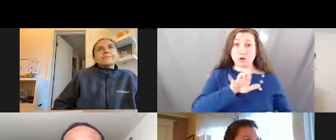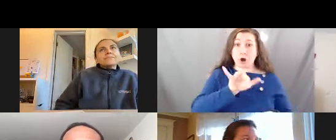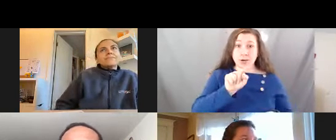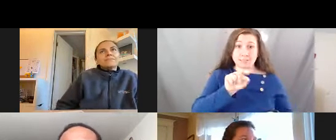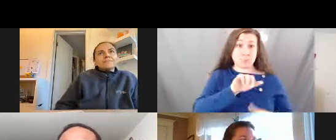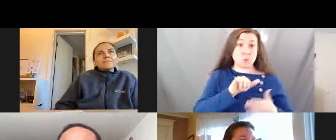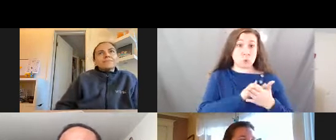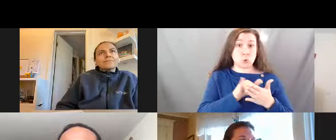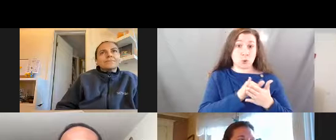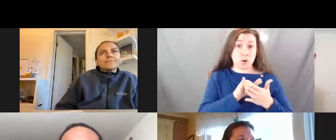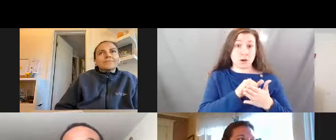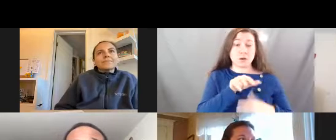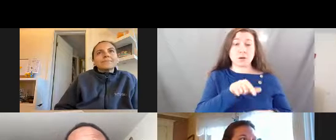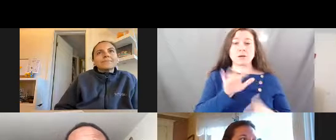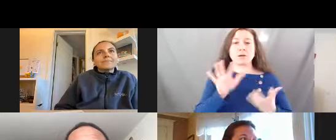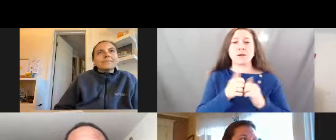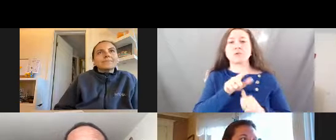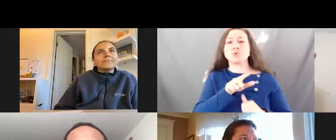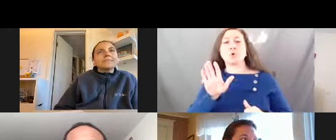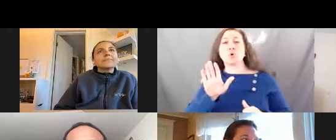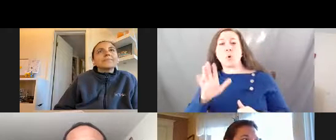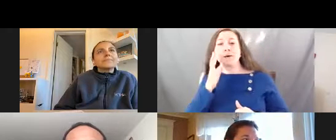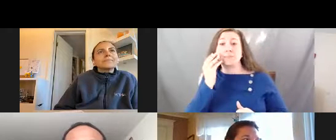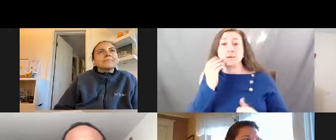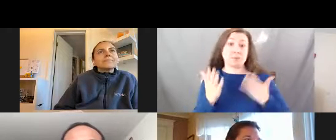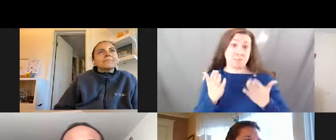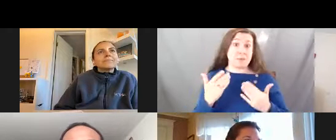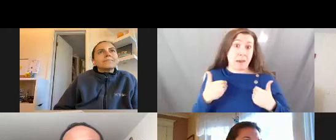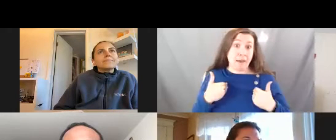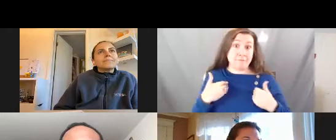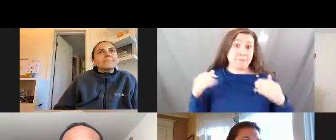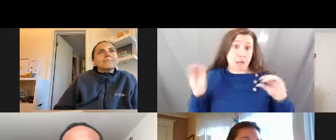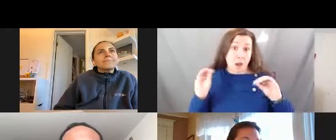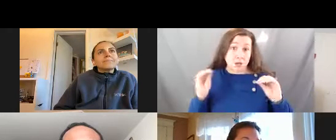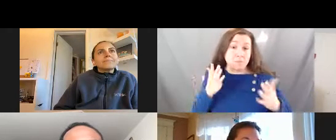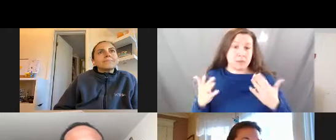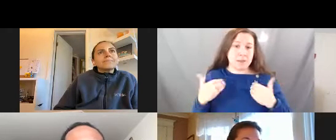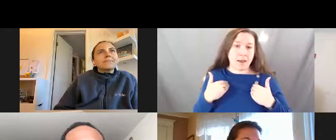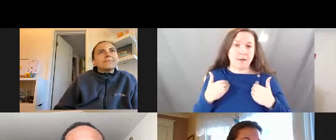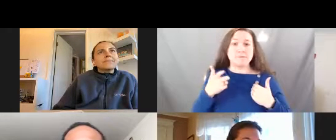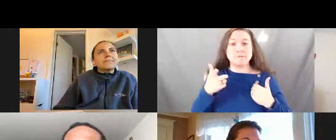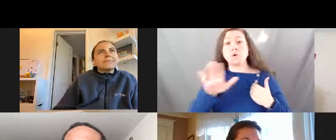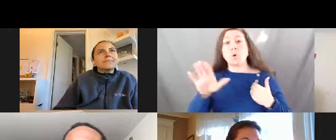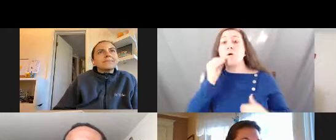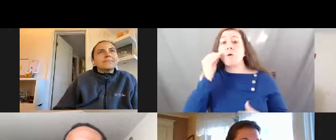your experience or lack of experience interacting with deaf people in your home